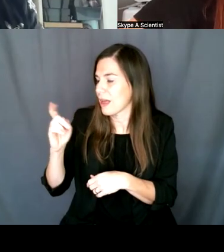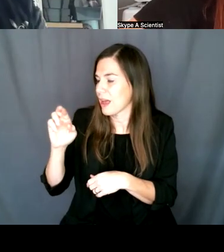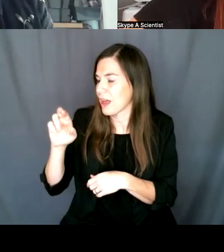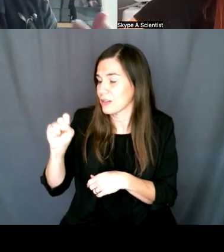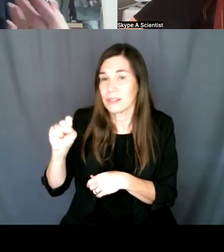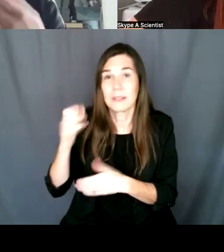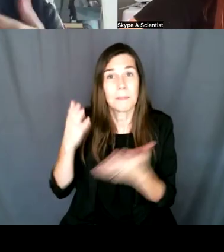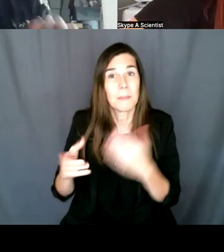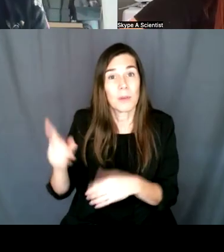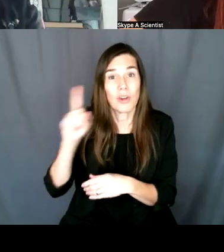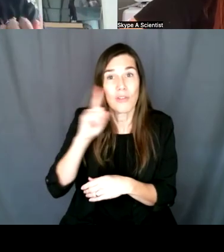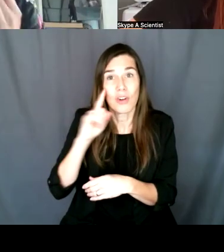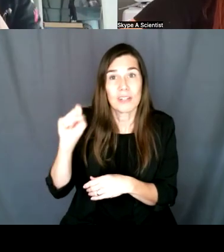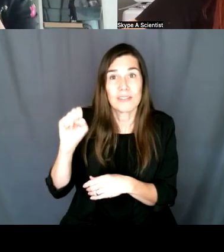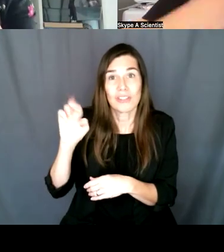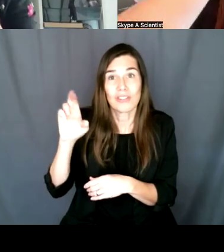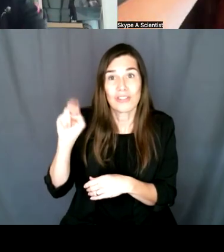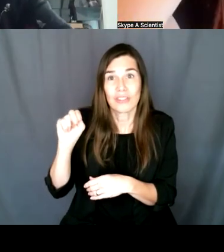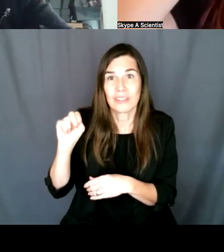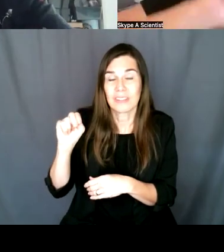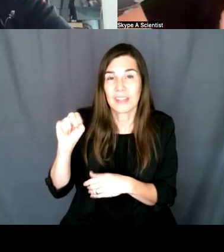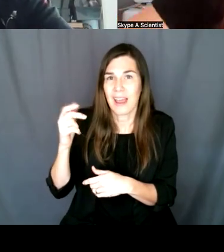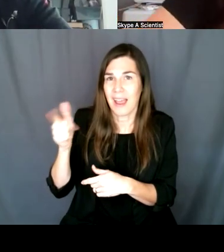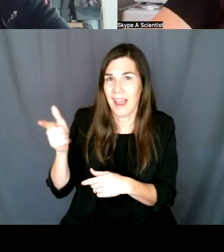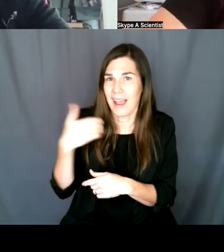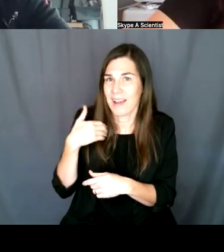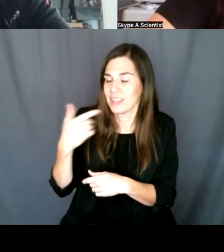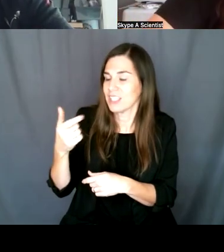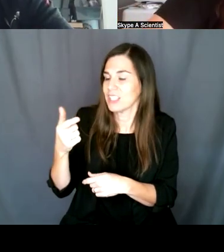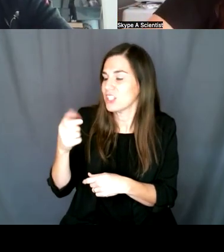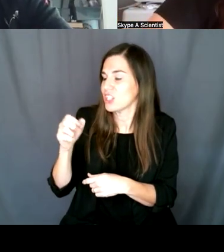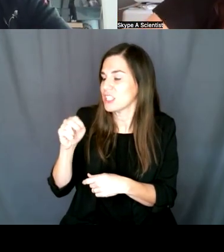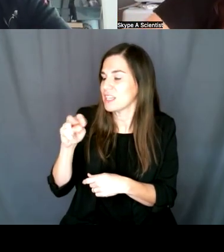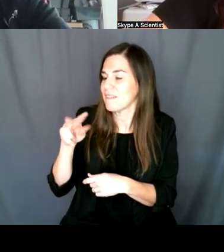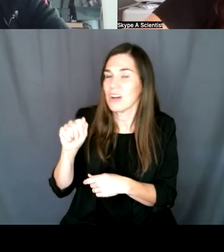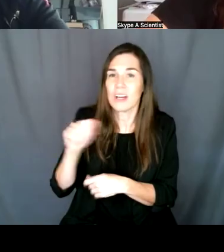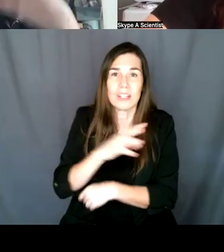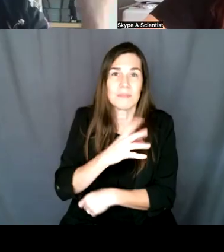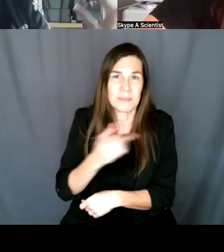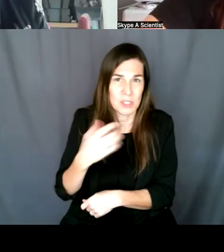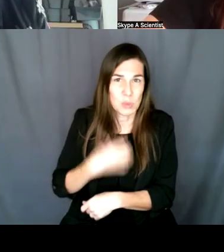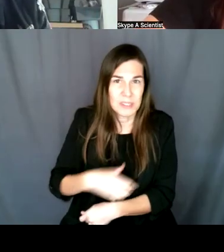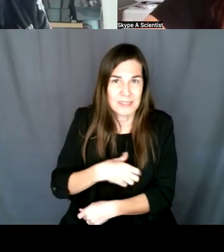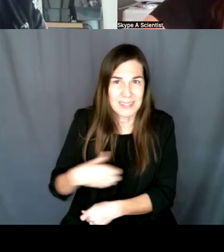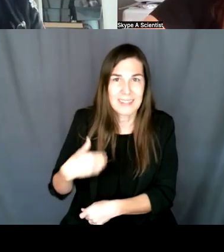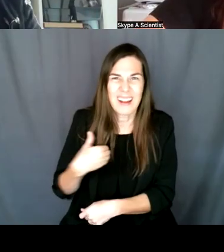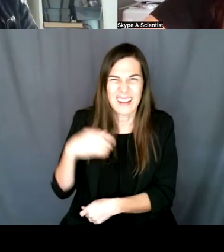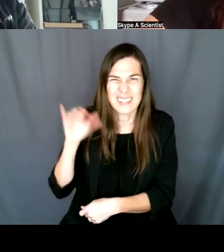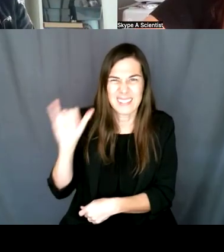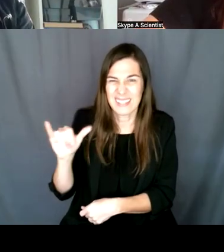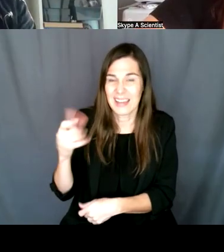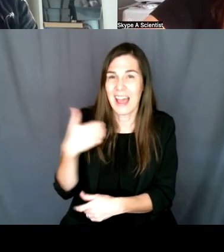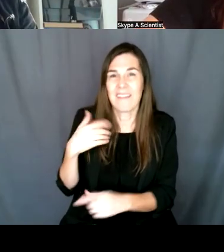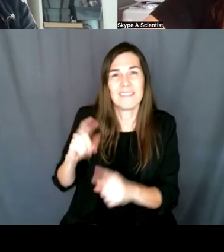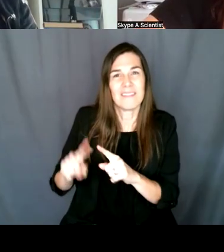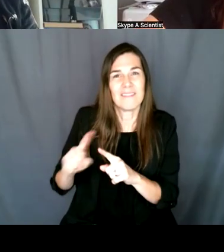you've heard of CERN or the Large Hadron Collider over in Geneva, Switzerland. So what they do, we have a couple particle accelerators in the